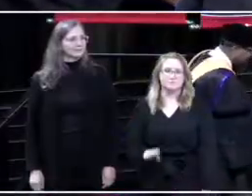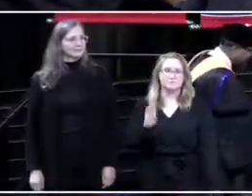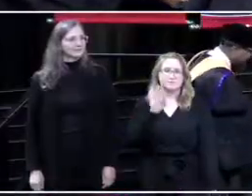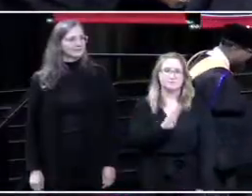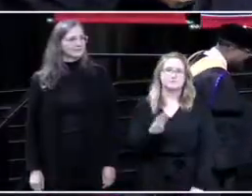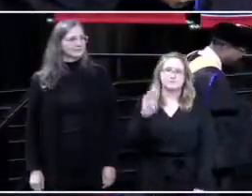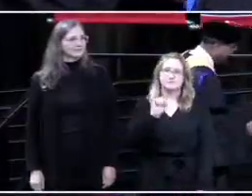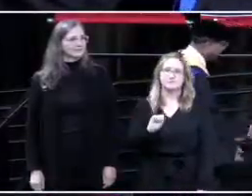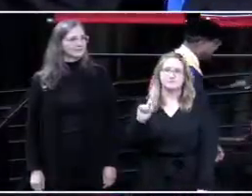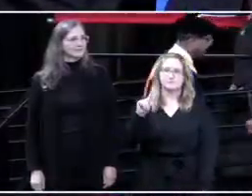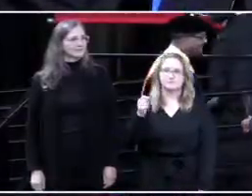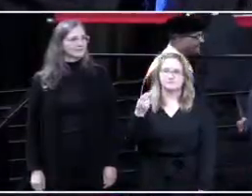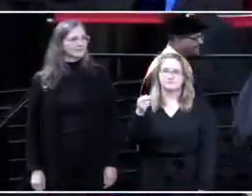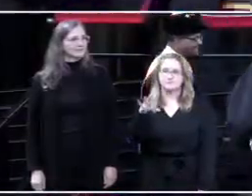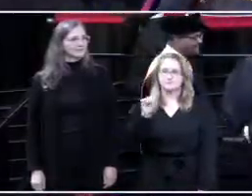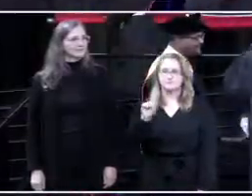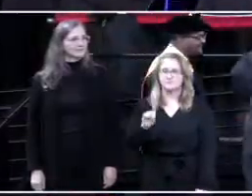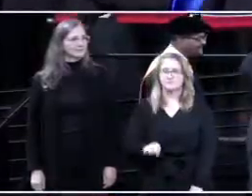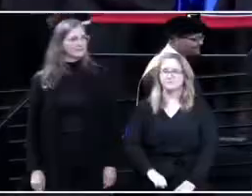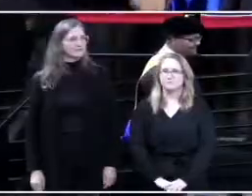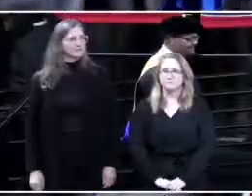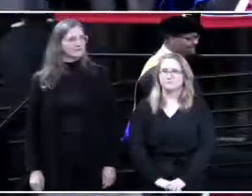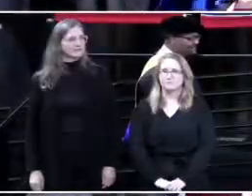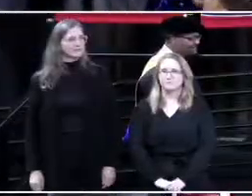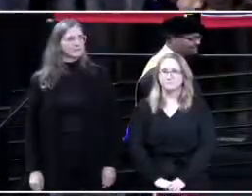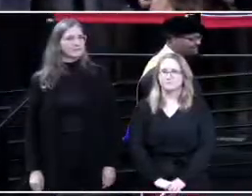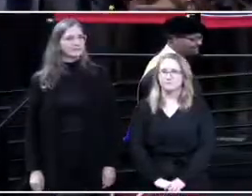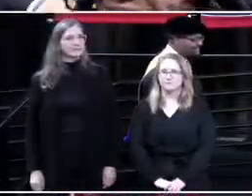Britannia Shayna Thomas.